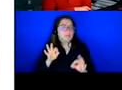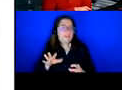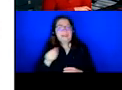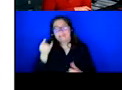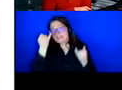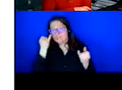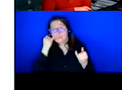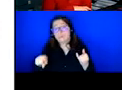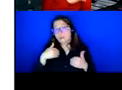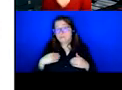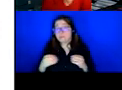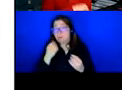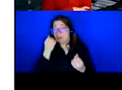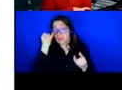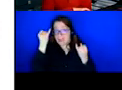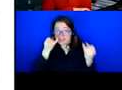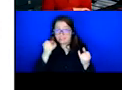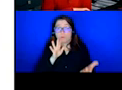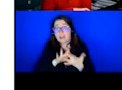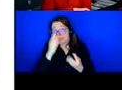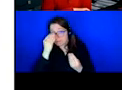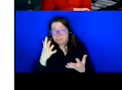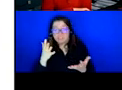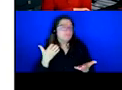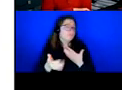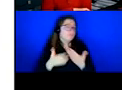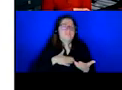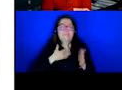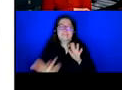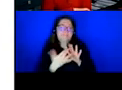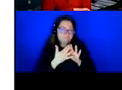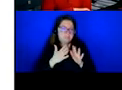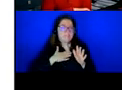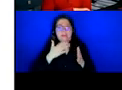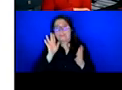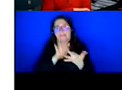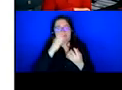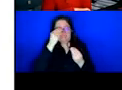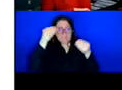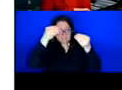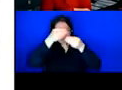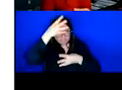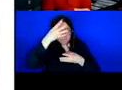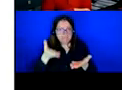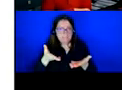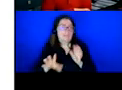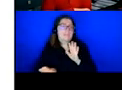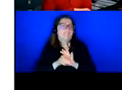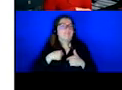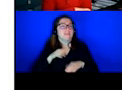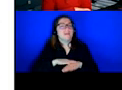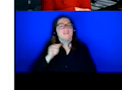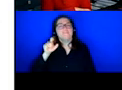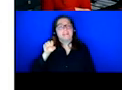have any ideas or contact information, please feel free to reach out. Here's all my contact information. You know, find me on the Melior Collective.